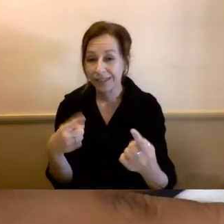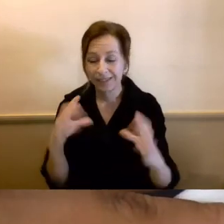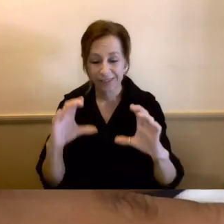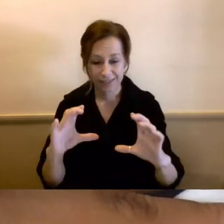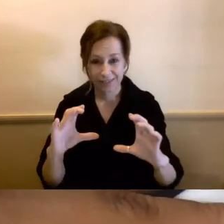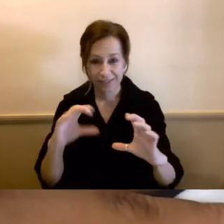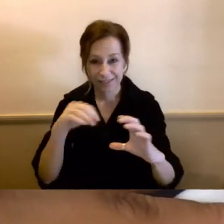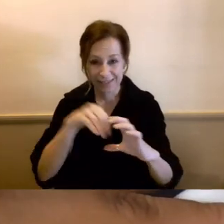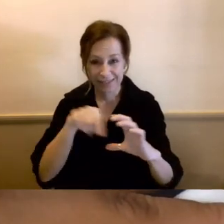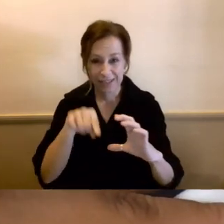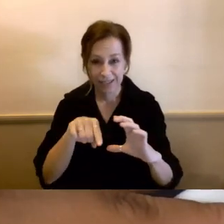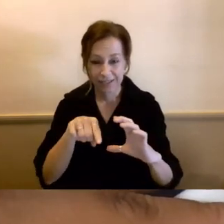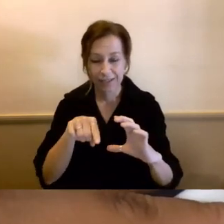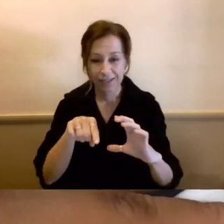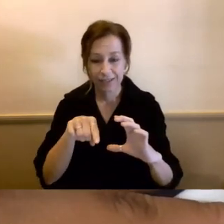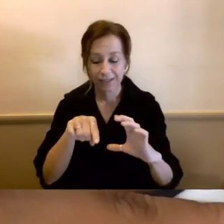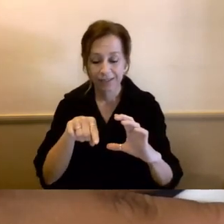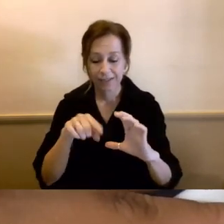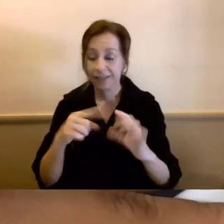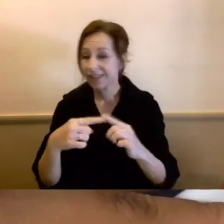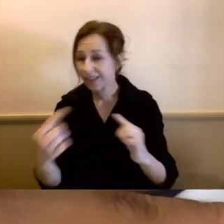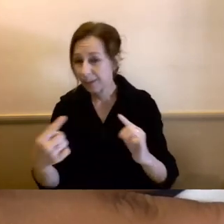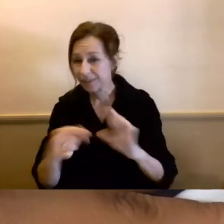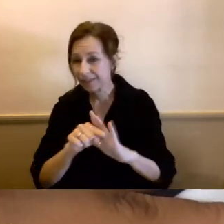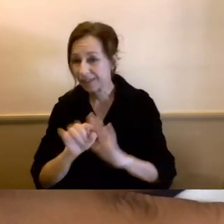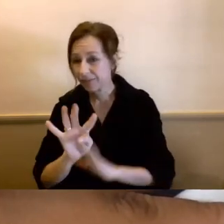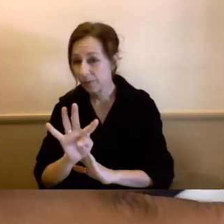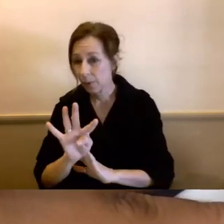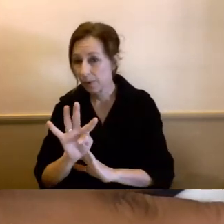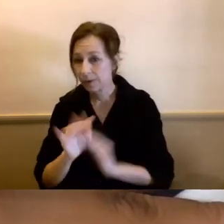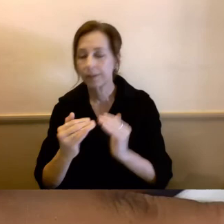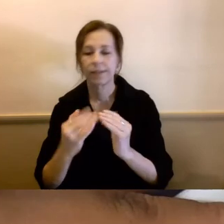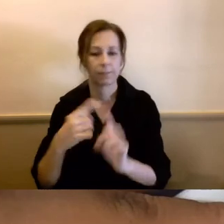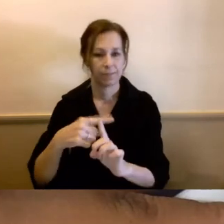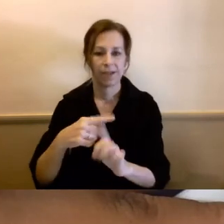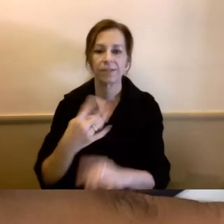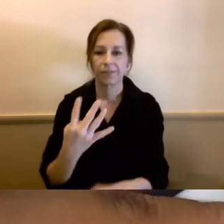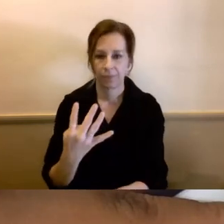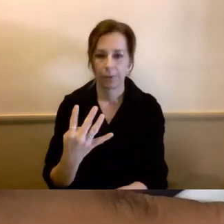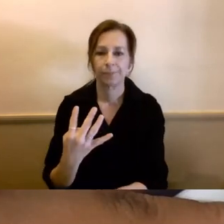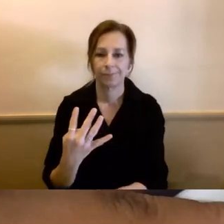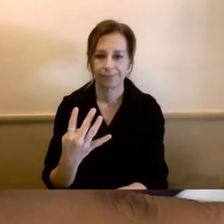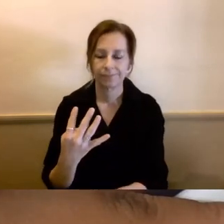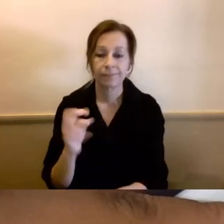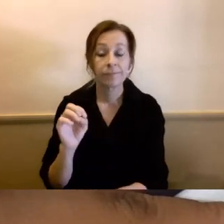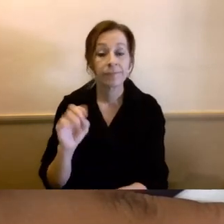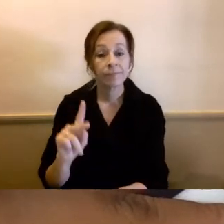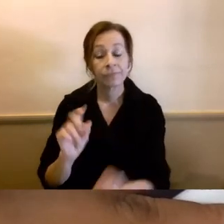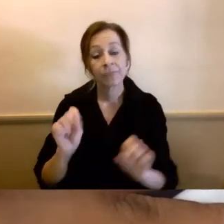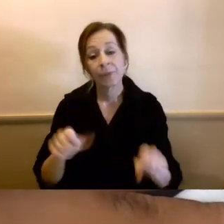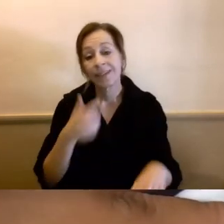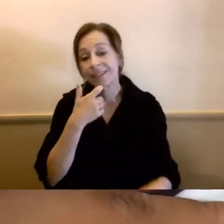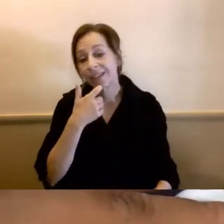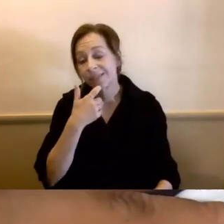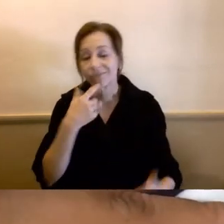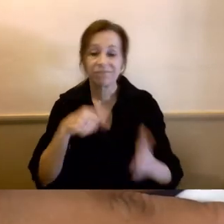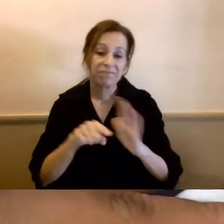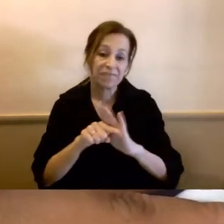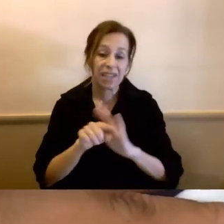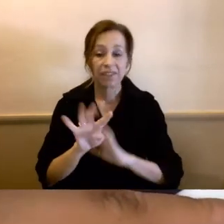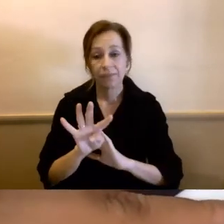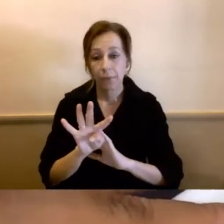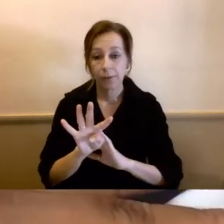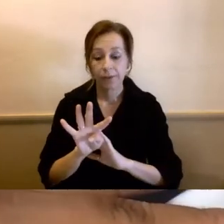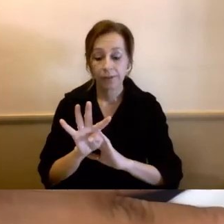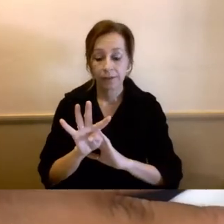opposite of whatever is inside, the opposite of negative 4 is positive 4. Okay, so you can say, oh,